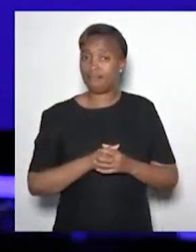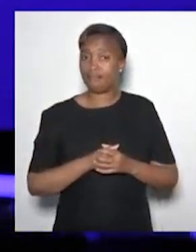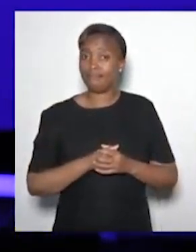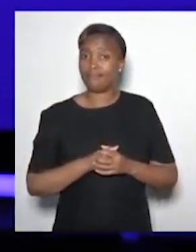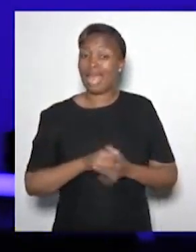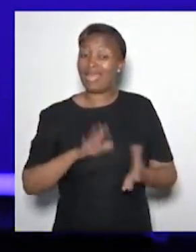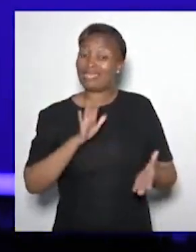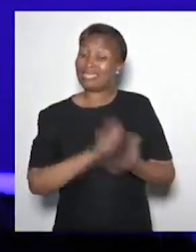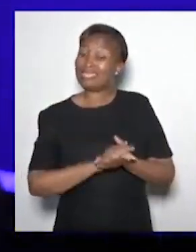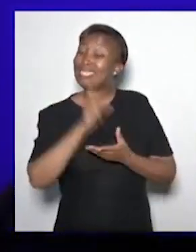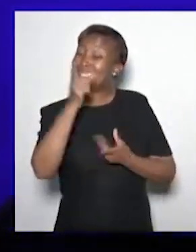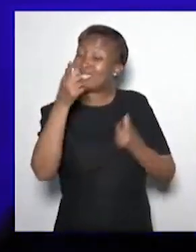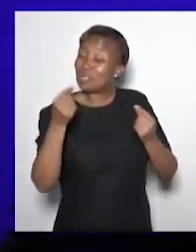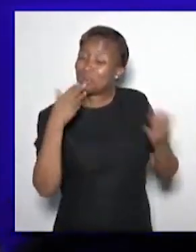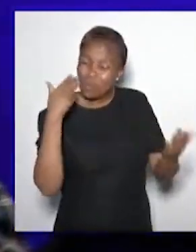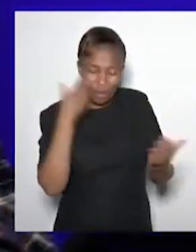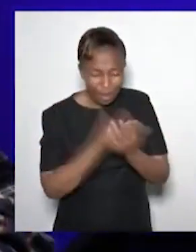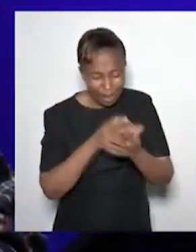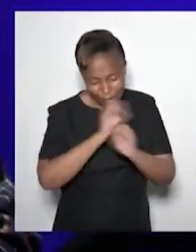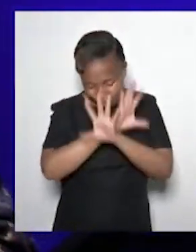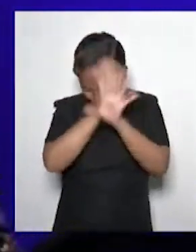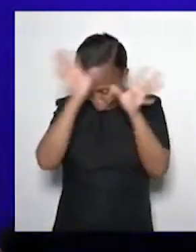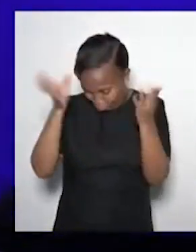And he can do wonders through me